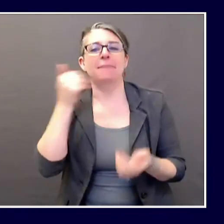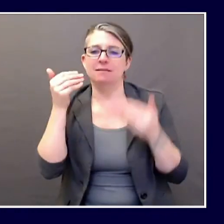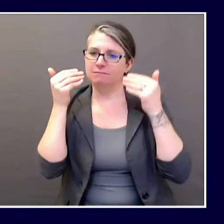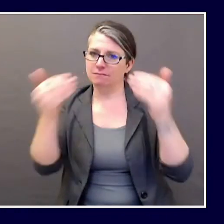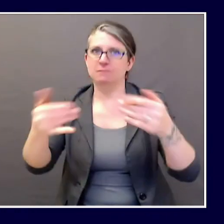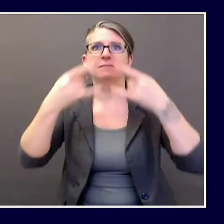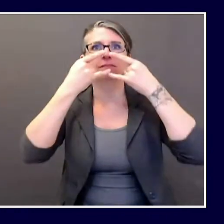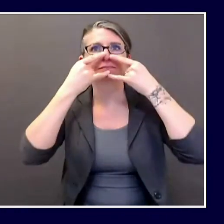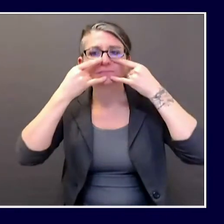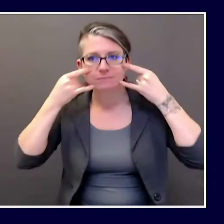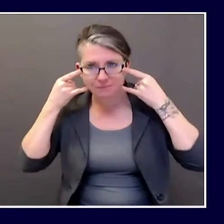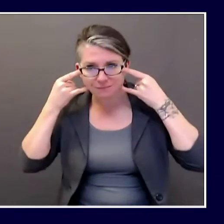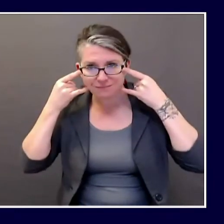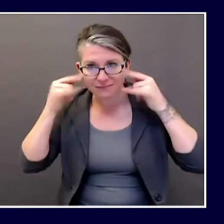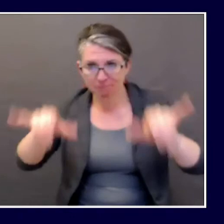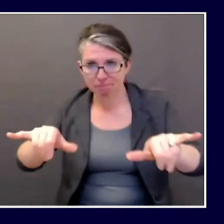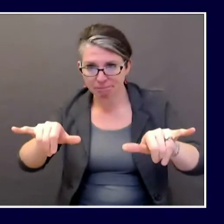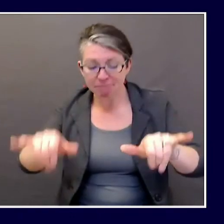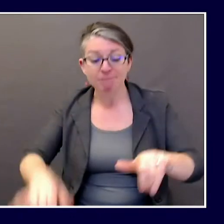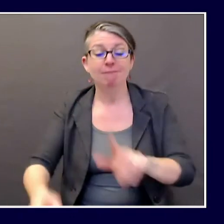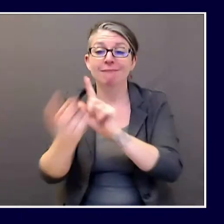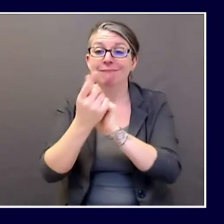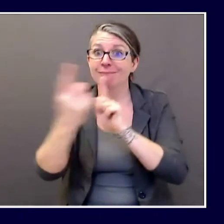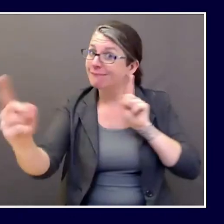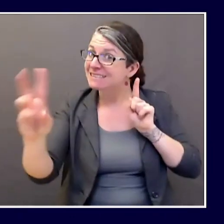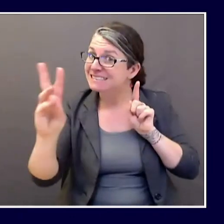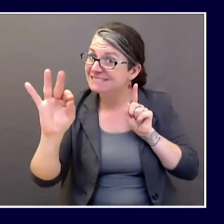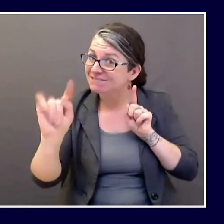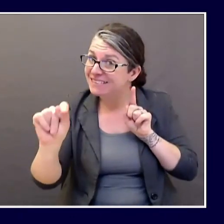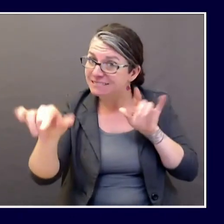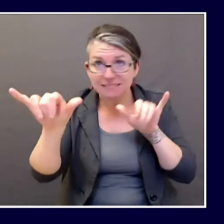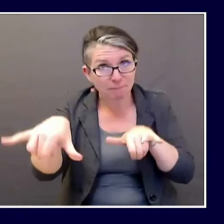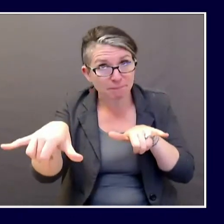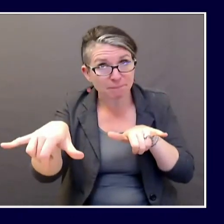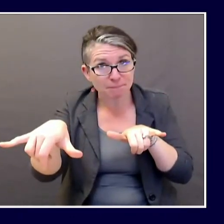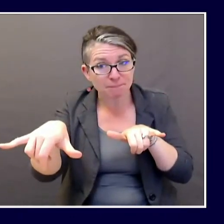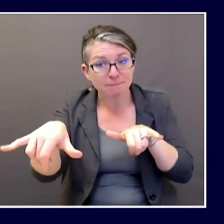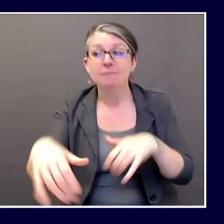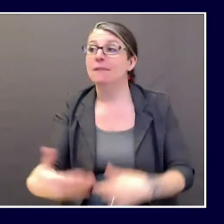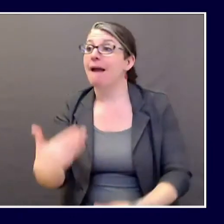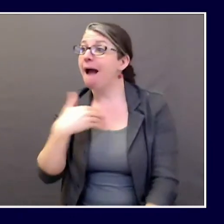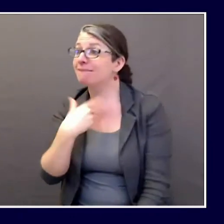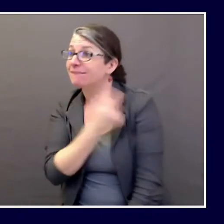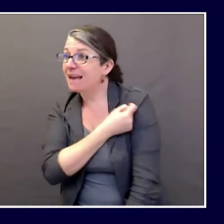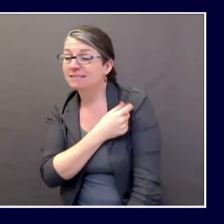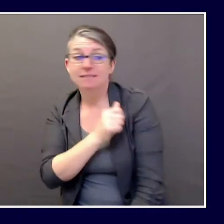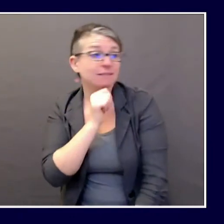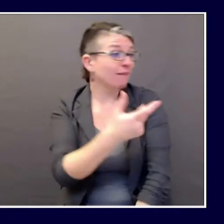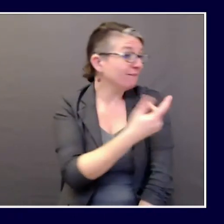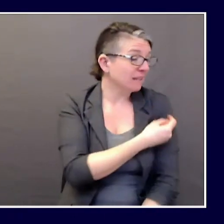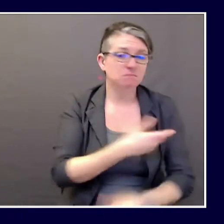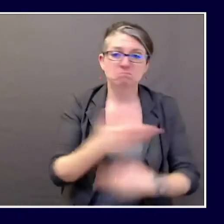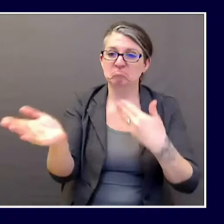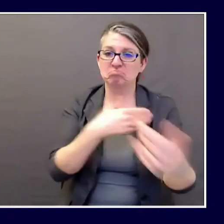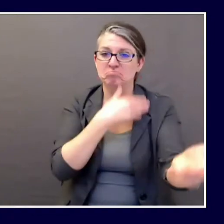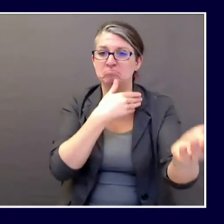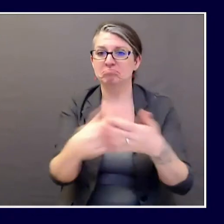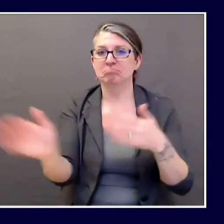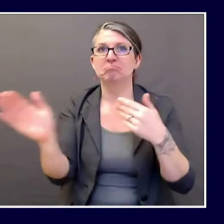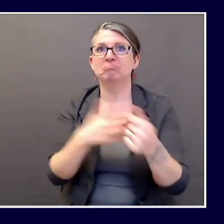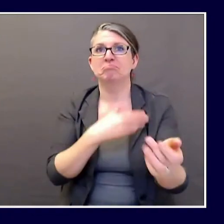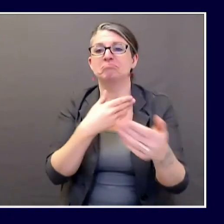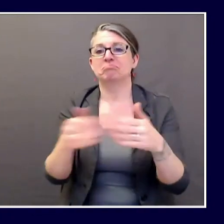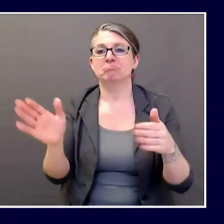apply, irrespective of whether you've been vaccinated. So I think that's really the take-home point, which is we're not out of this